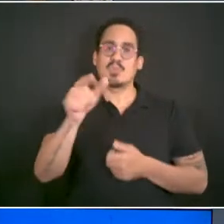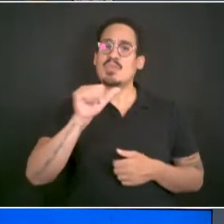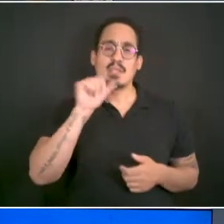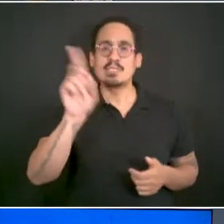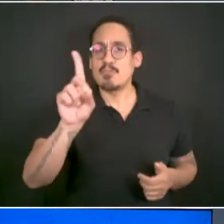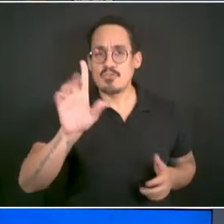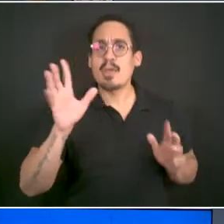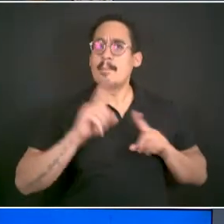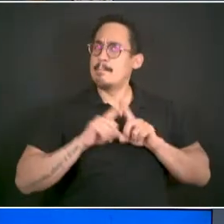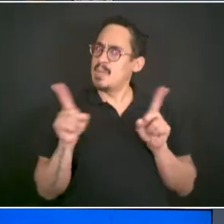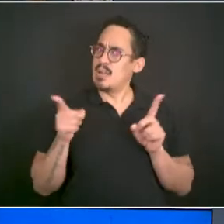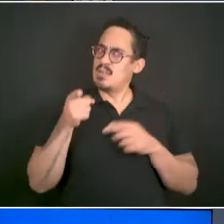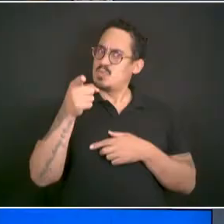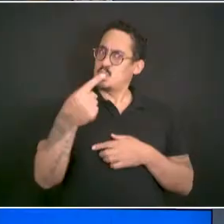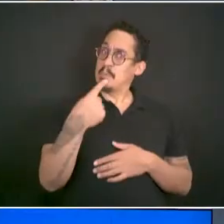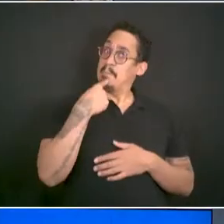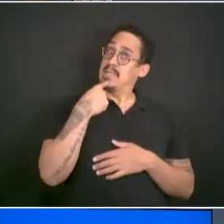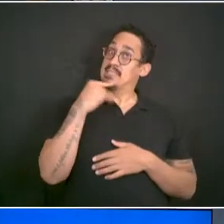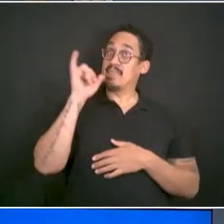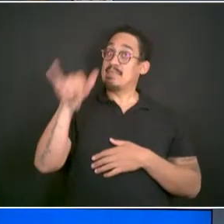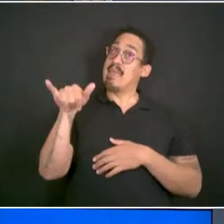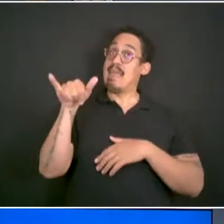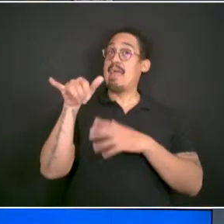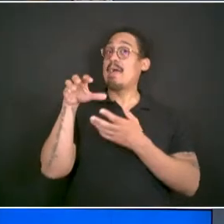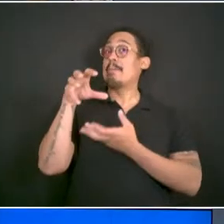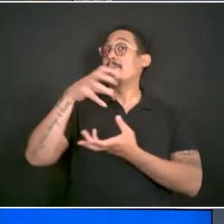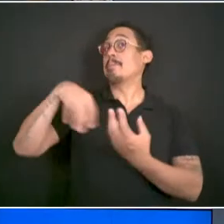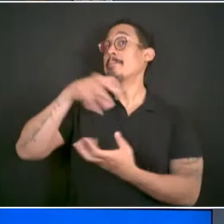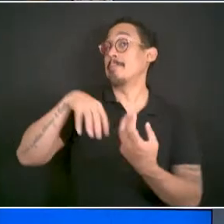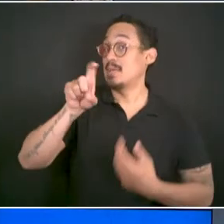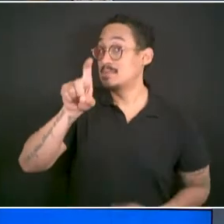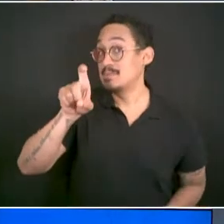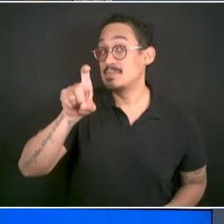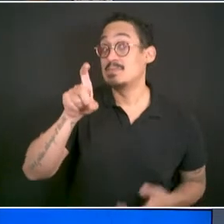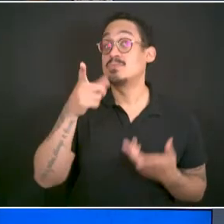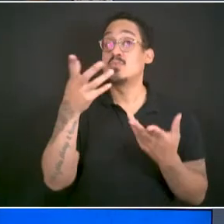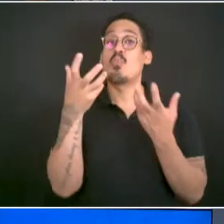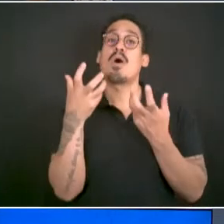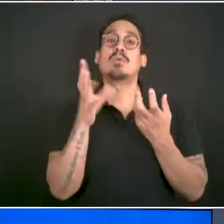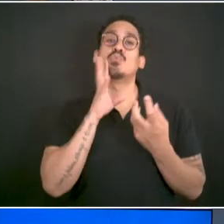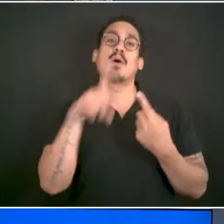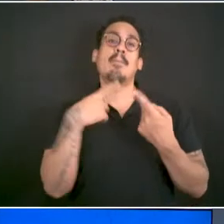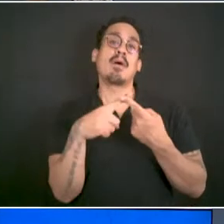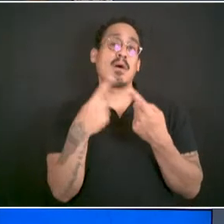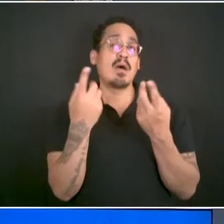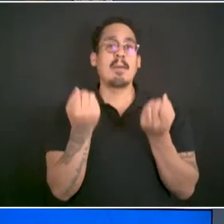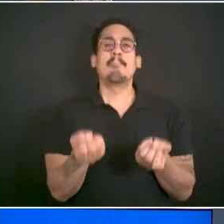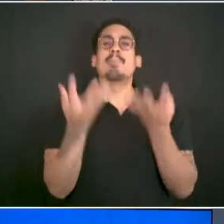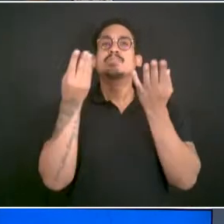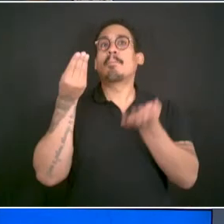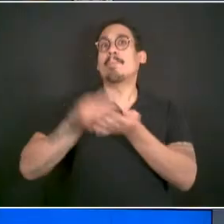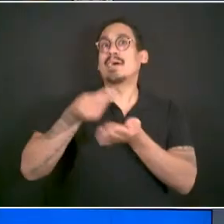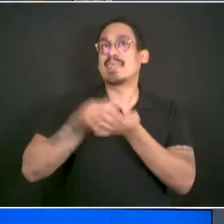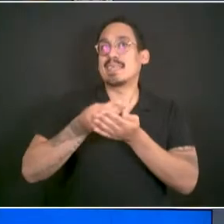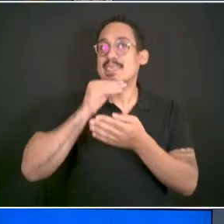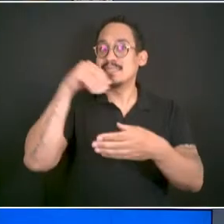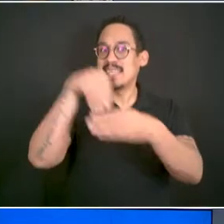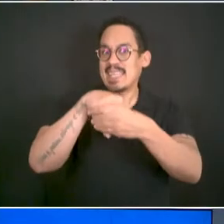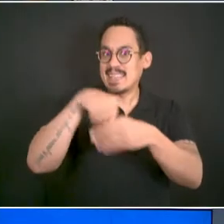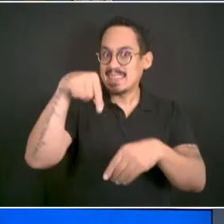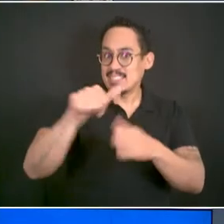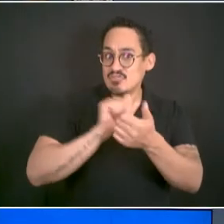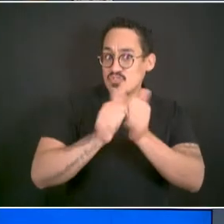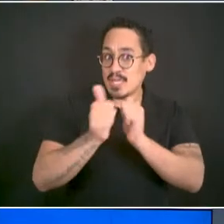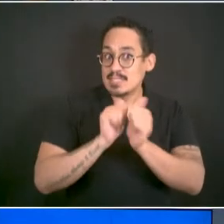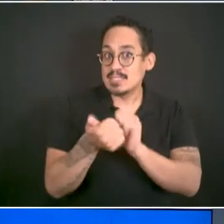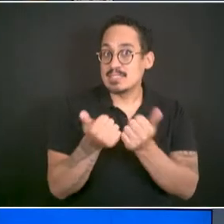Do you maybe want to comment on like how much money is also being spent in this race? How much money? In the